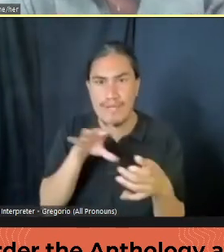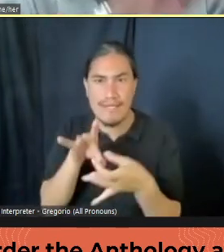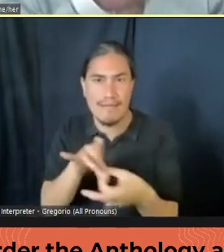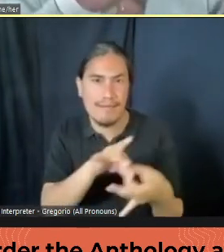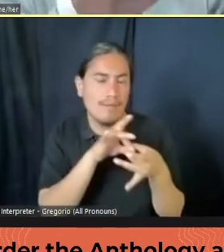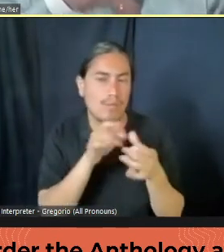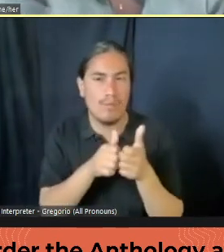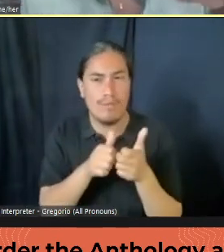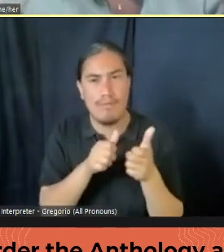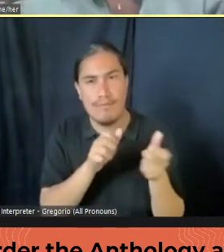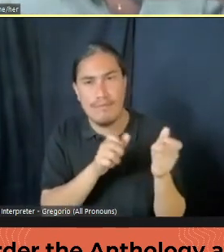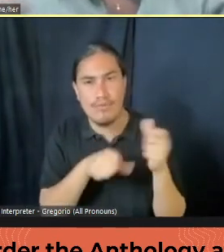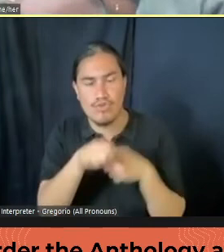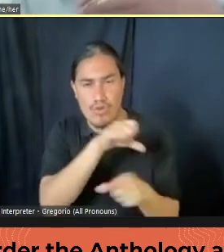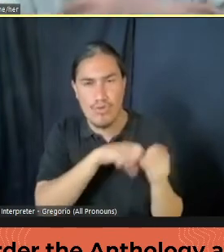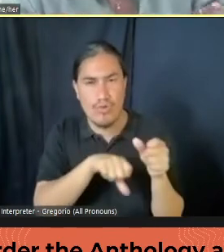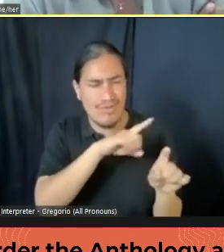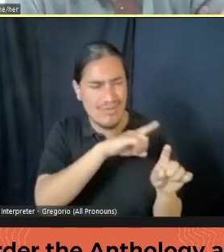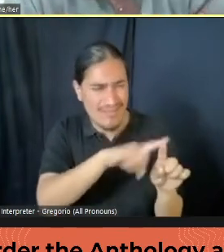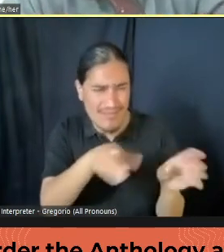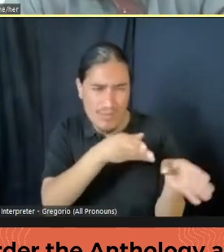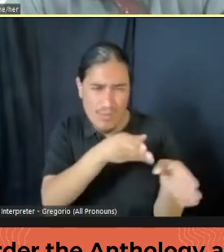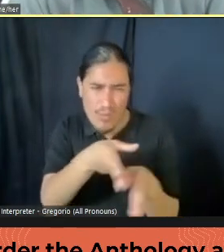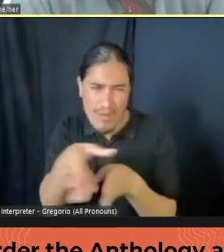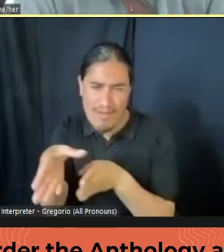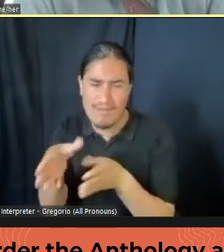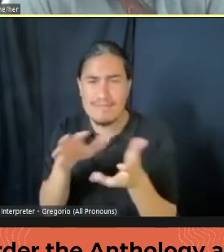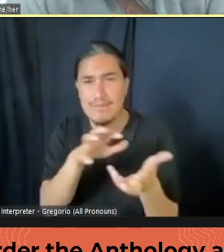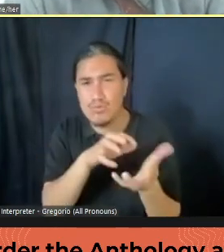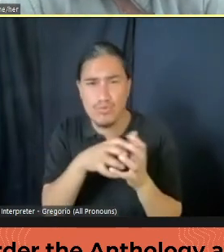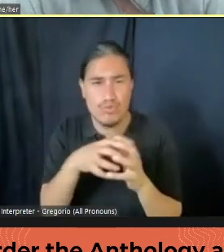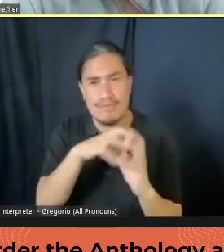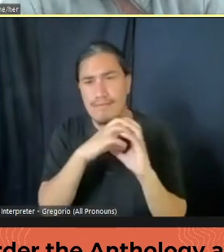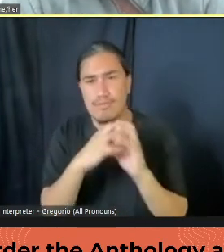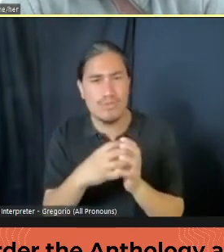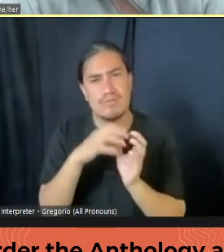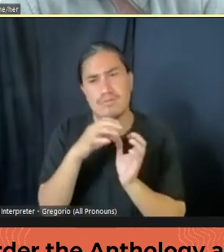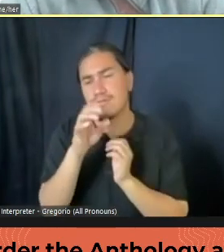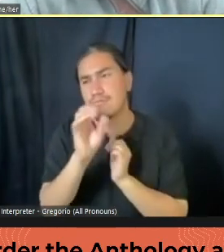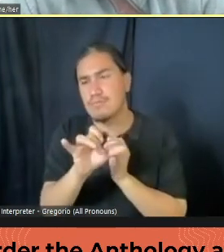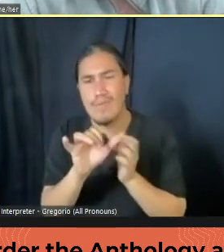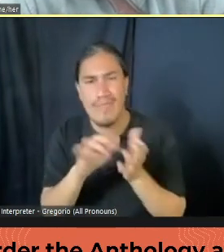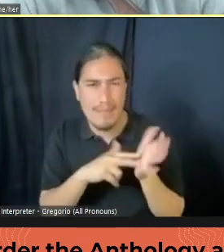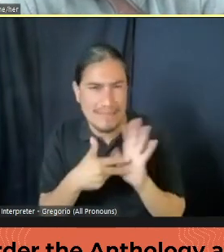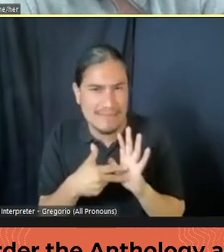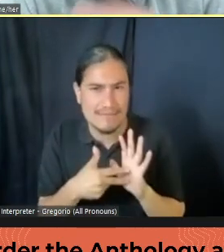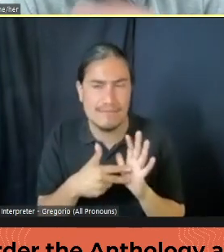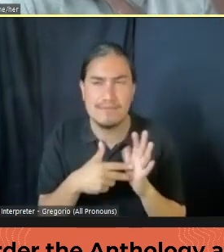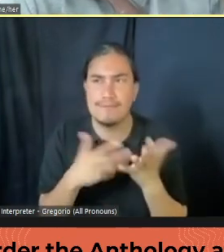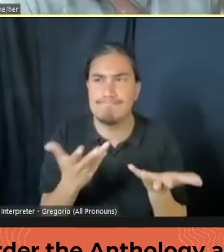and all of the various intersectionalities of what that means?